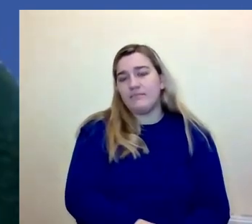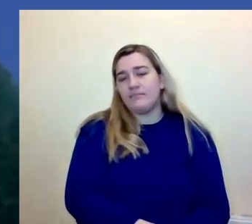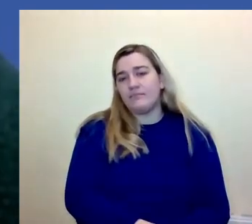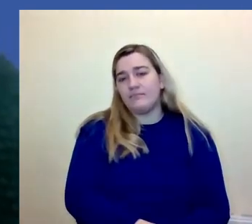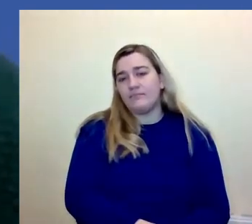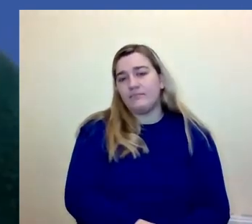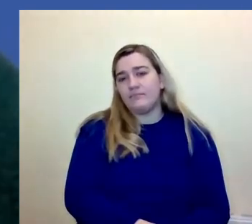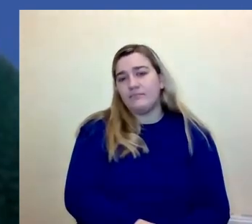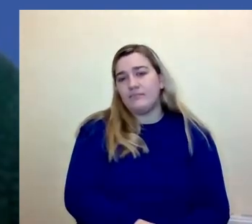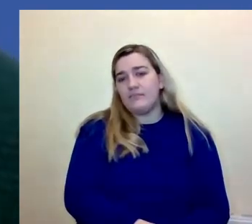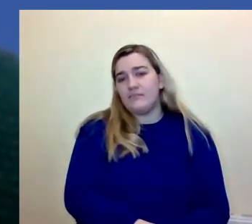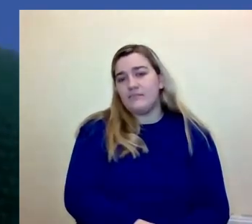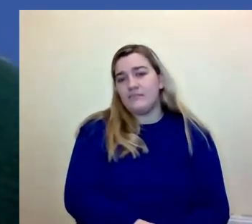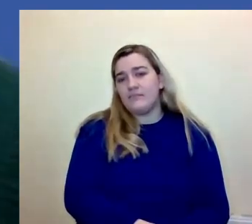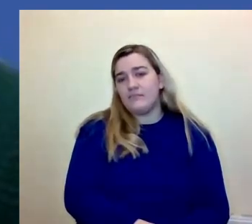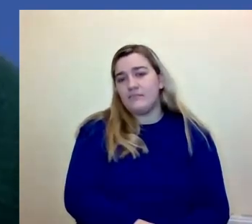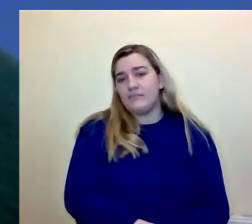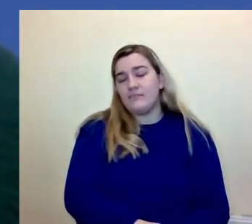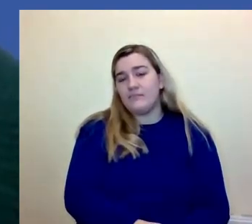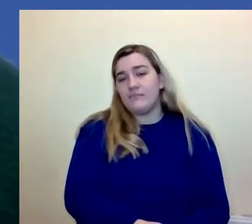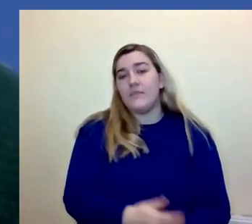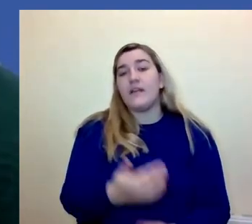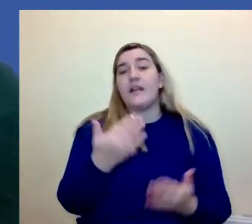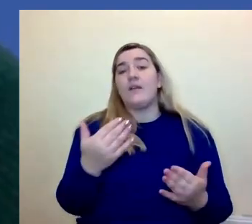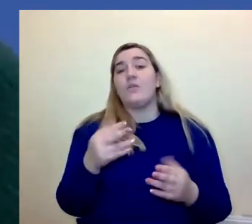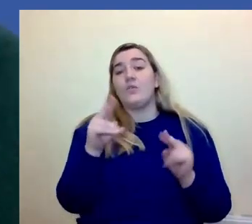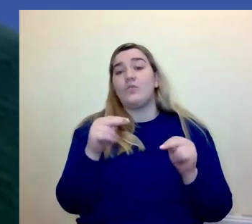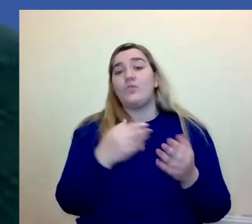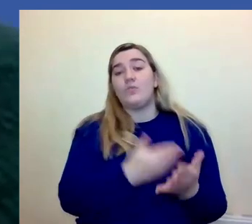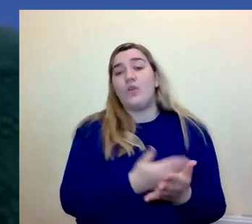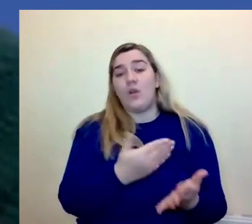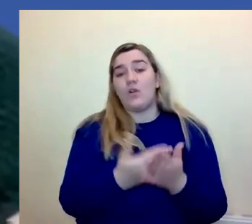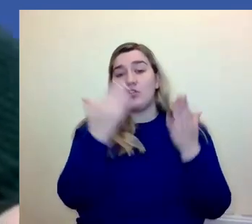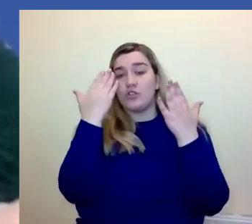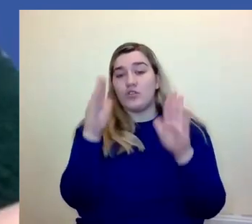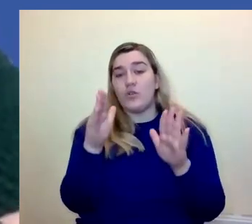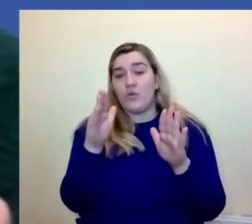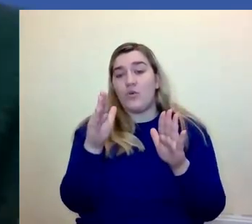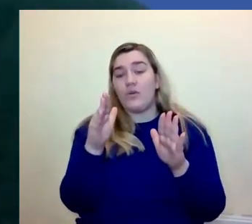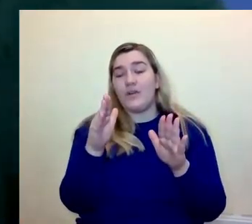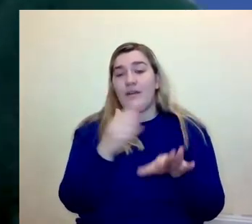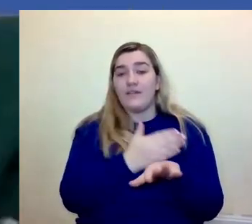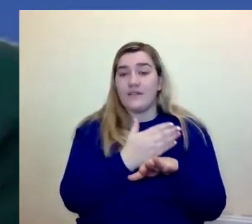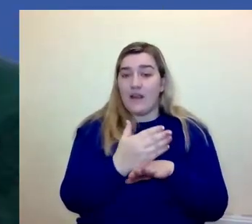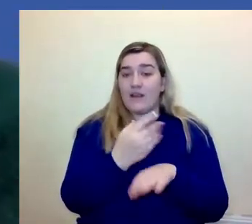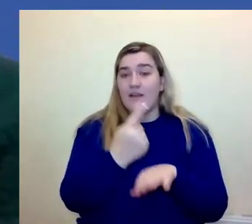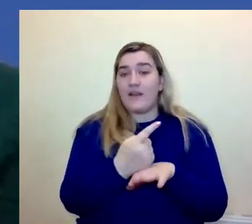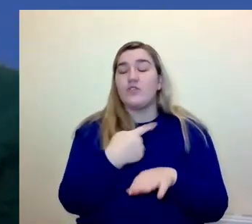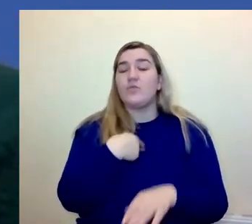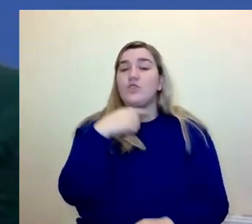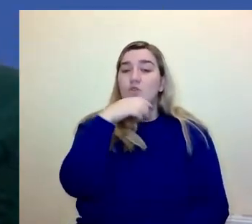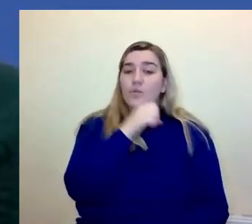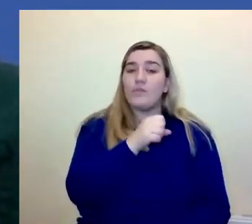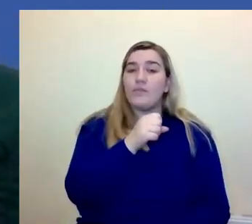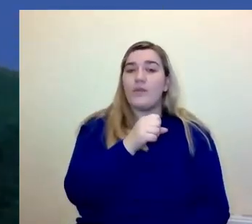Now, the new law shows how starting place for a person when it comes to making decisions is to presume to think